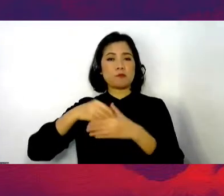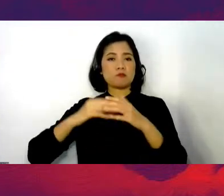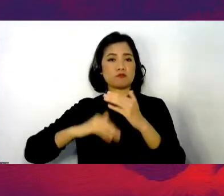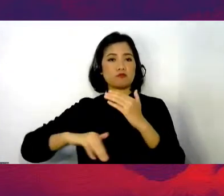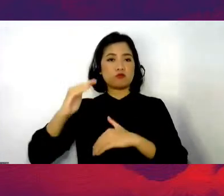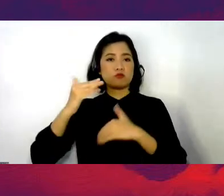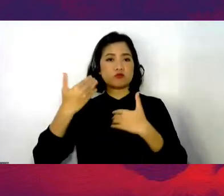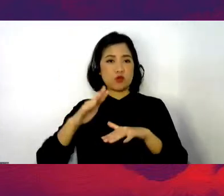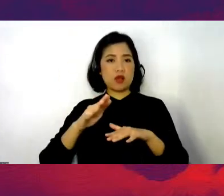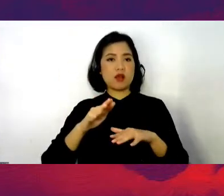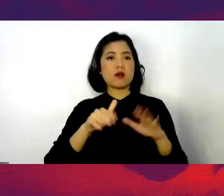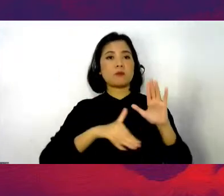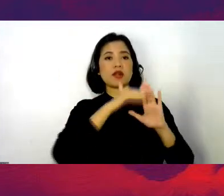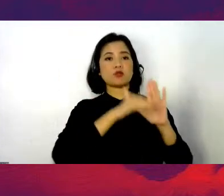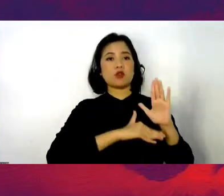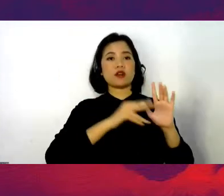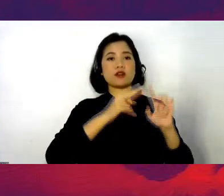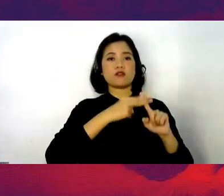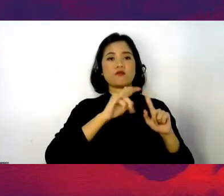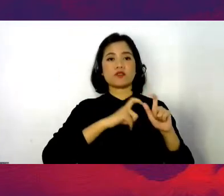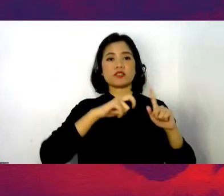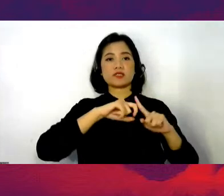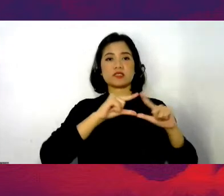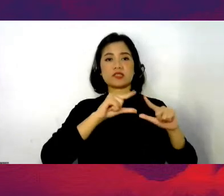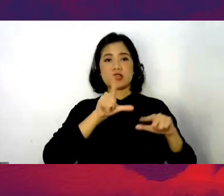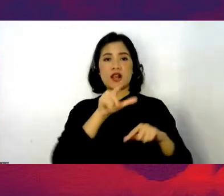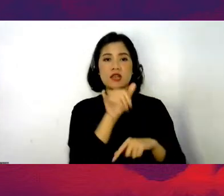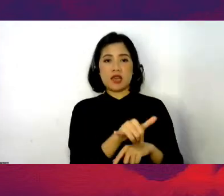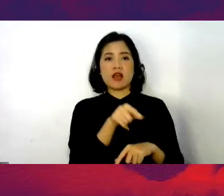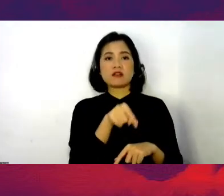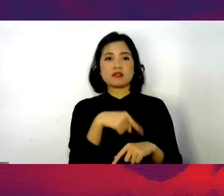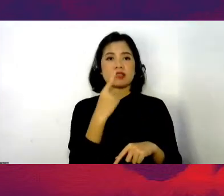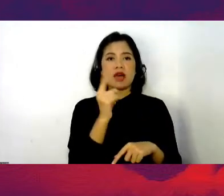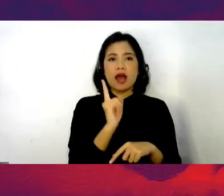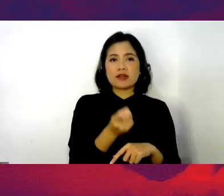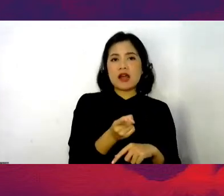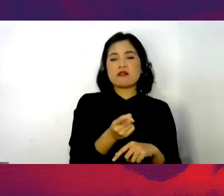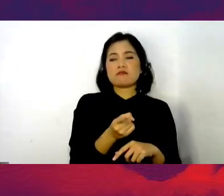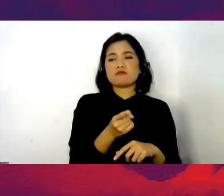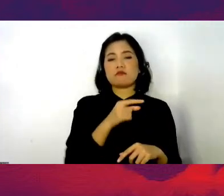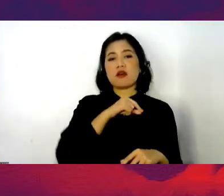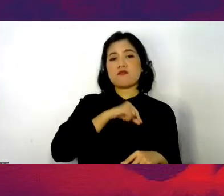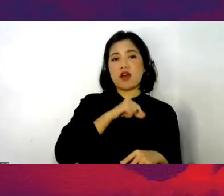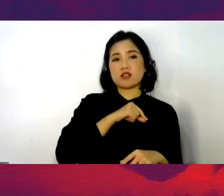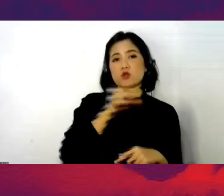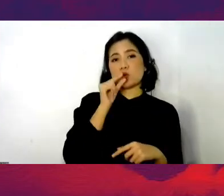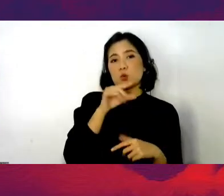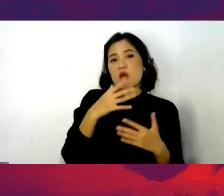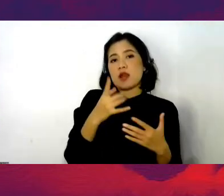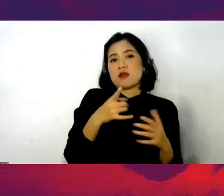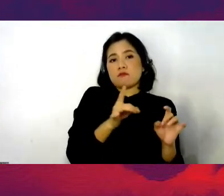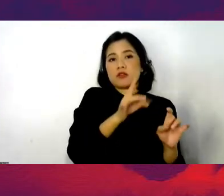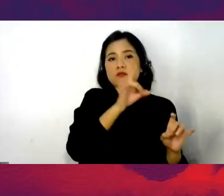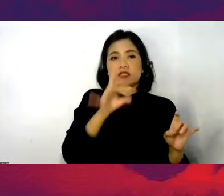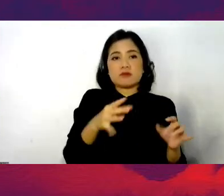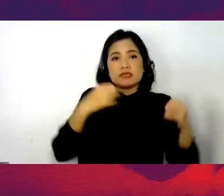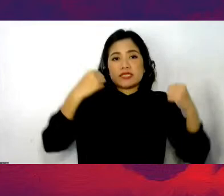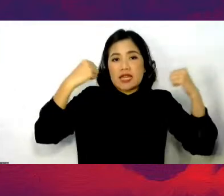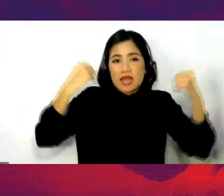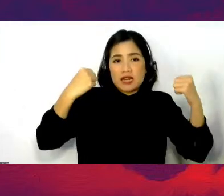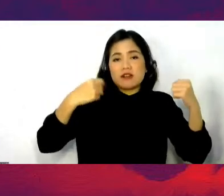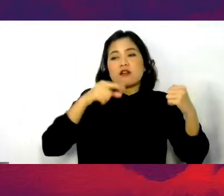albeit imperfect. Our data, our fellow Pak Sudarto will be able, Pak Elan probably going to